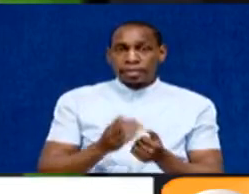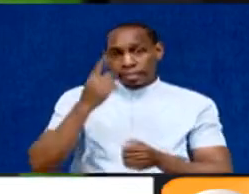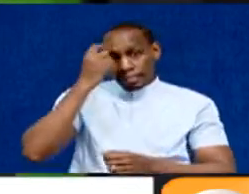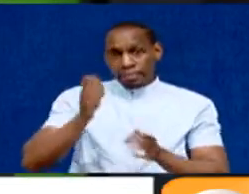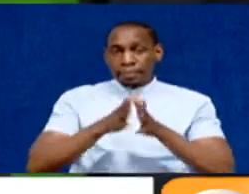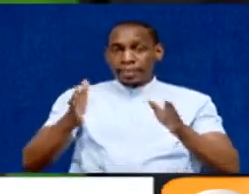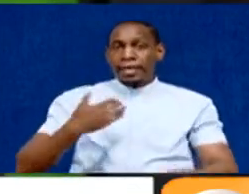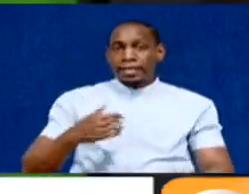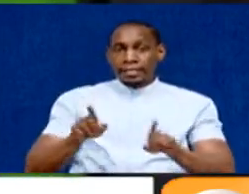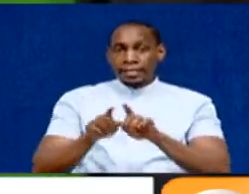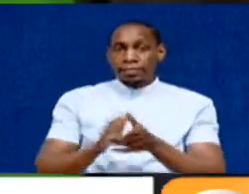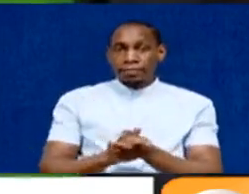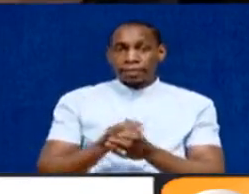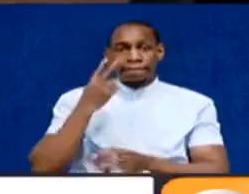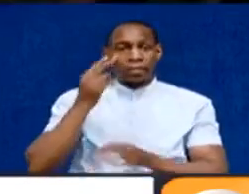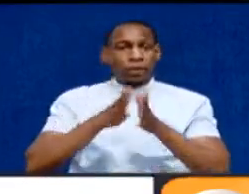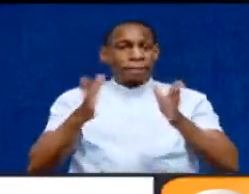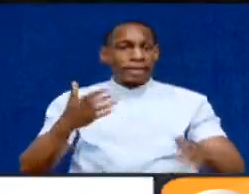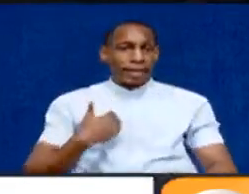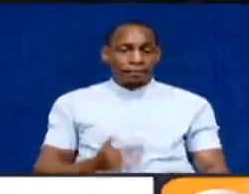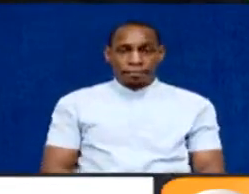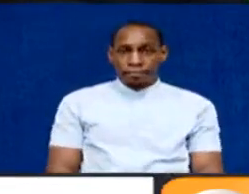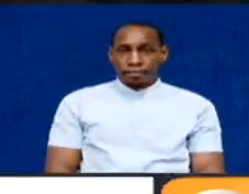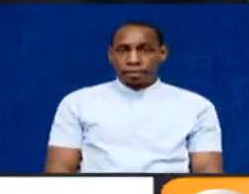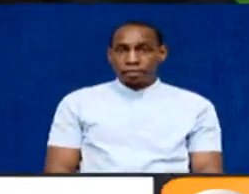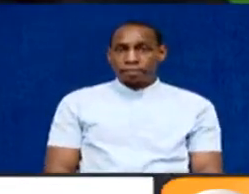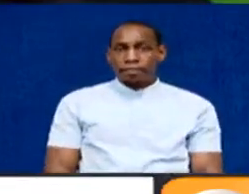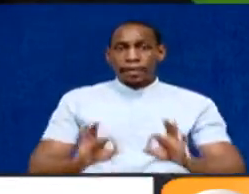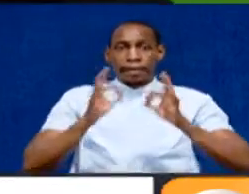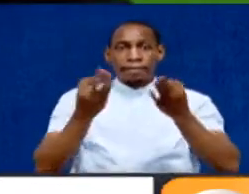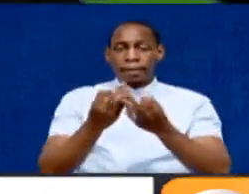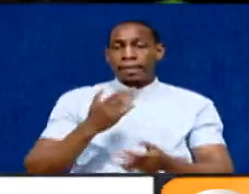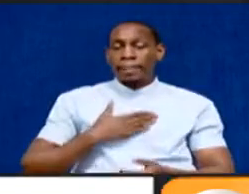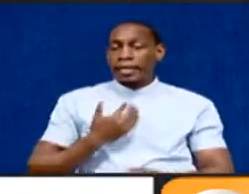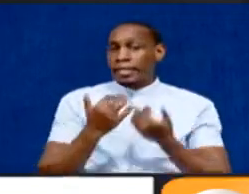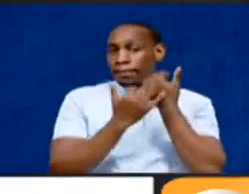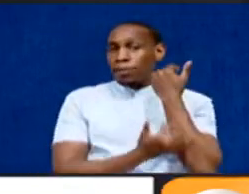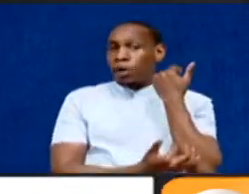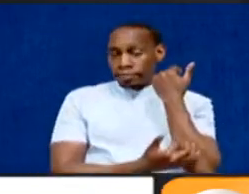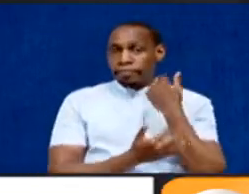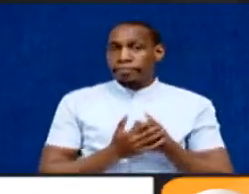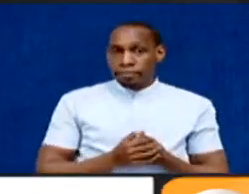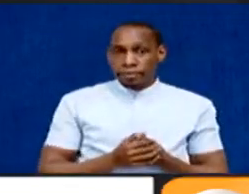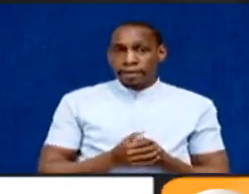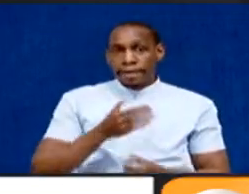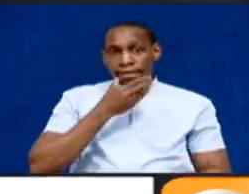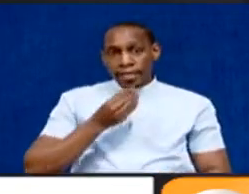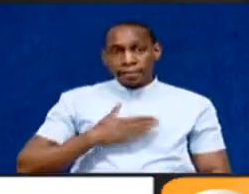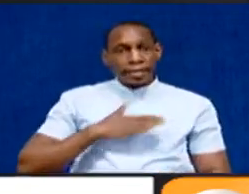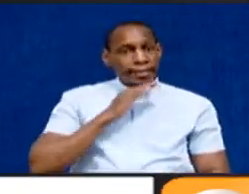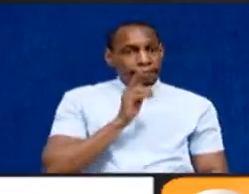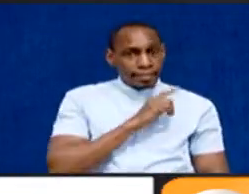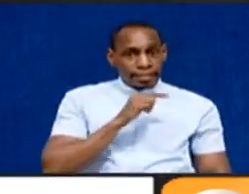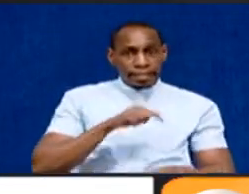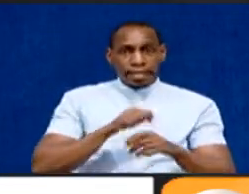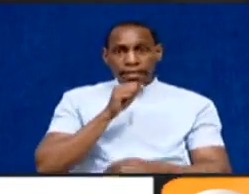big dreams and an even bigger vision. And I'm from a very humble background. So my dad passed